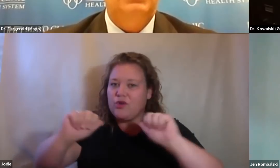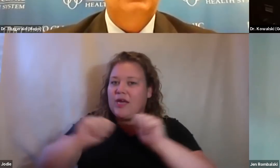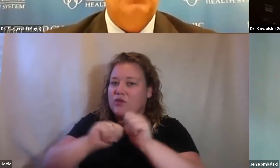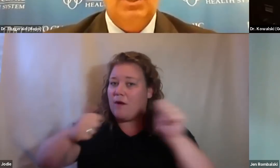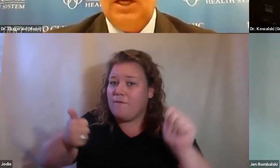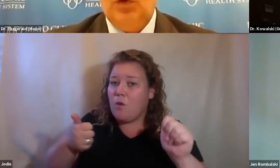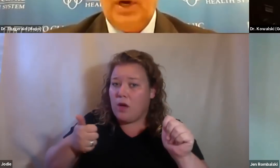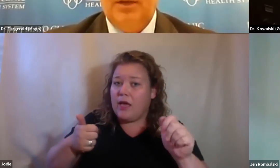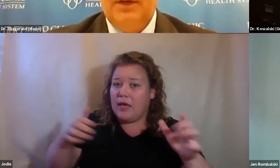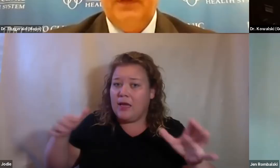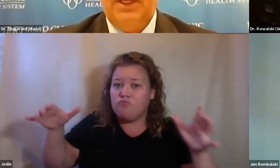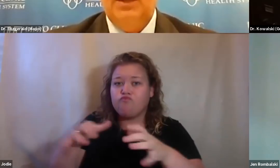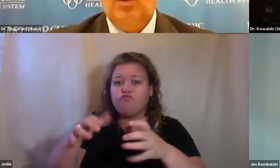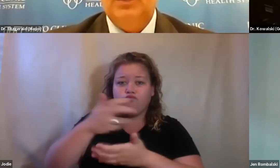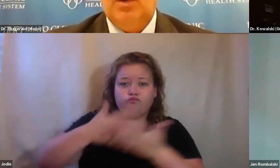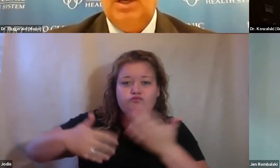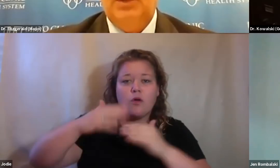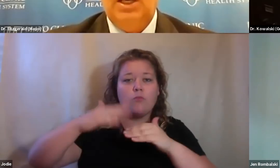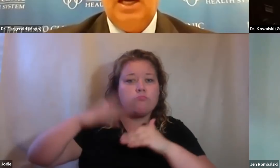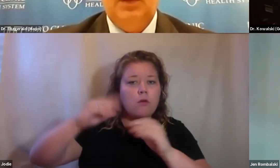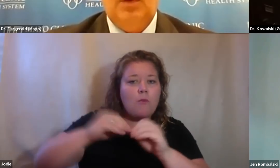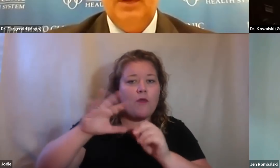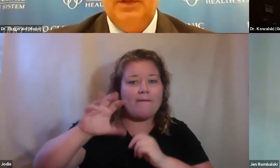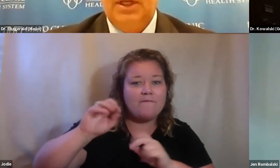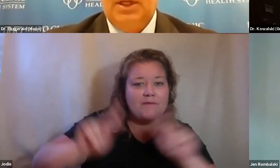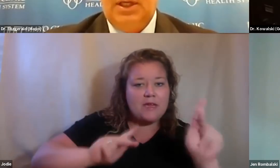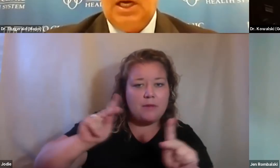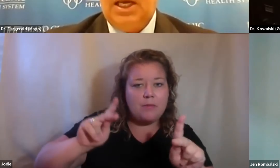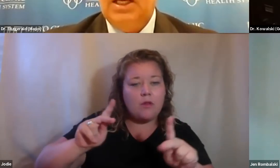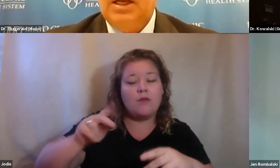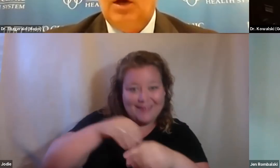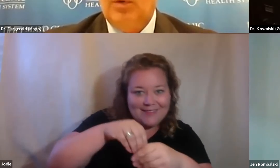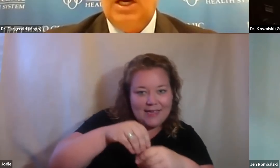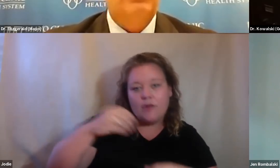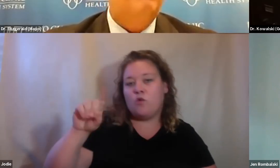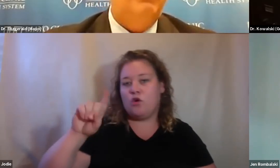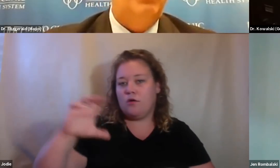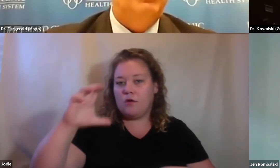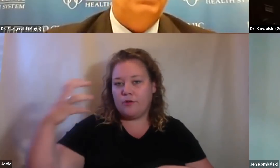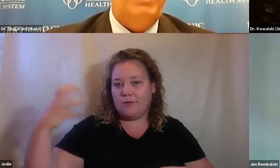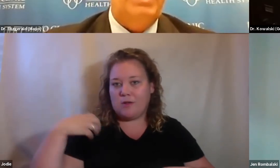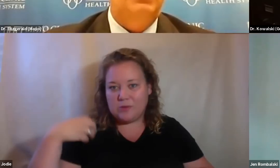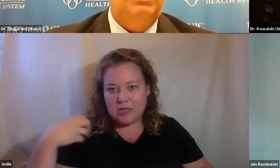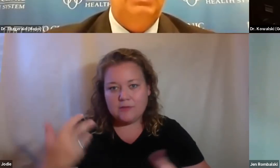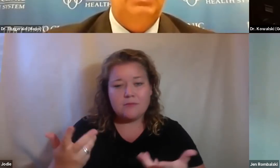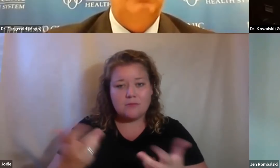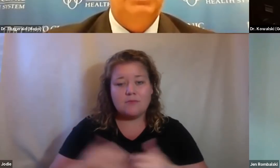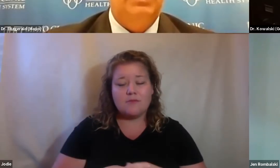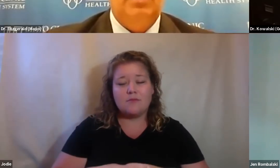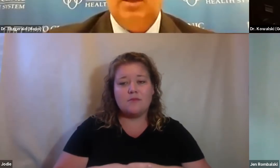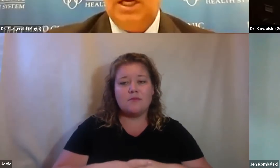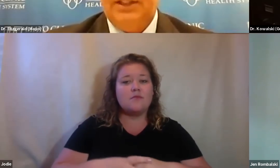those entities greater than 50 indoors or up to 100 outdoors, and no above 50% capacity in